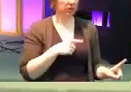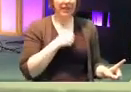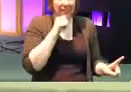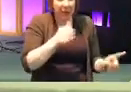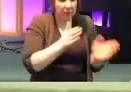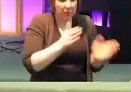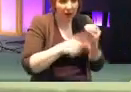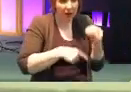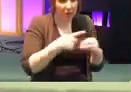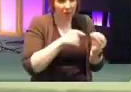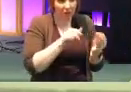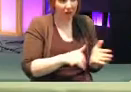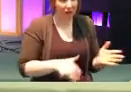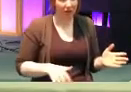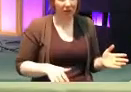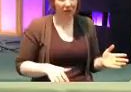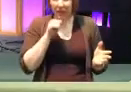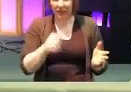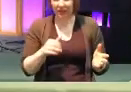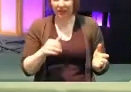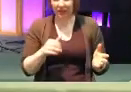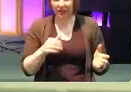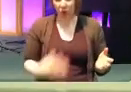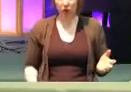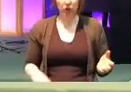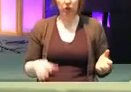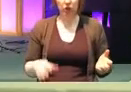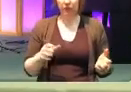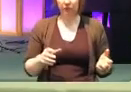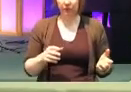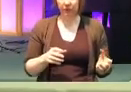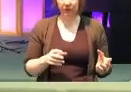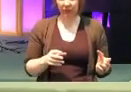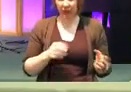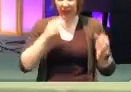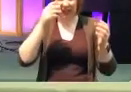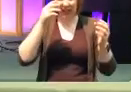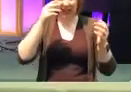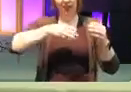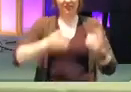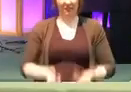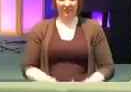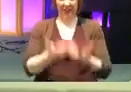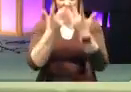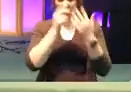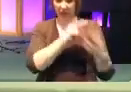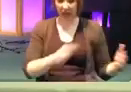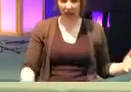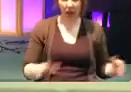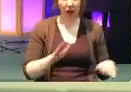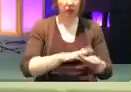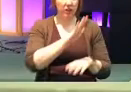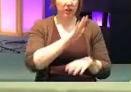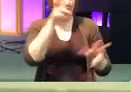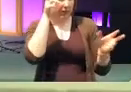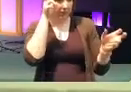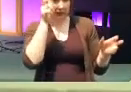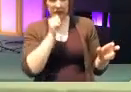They did not wish hell and fire and everything on their enemies.